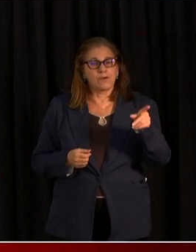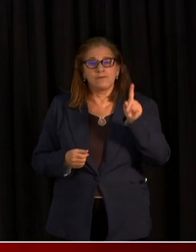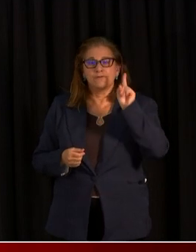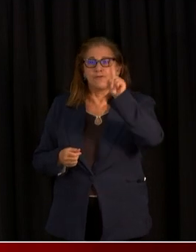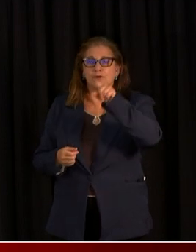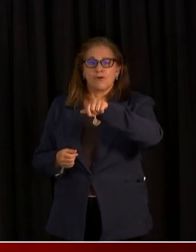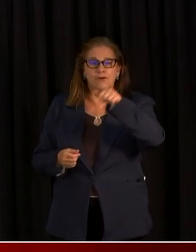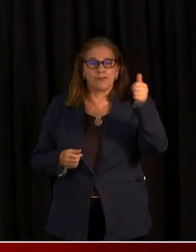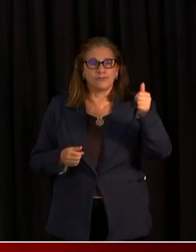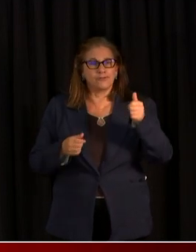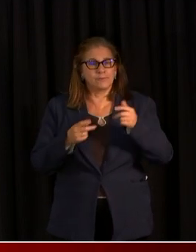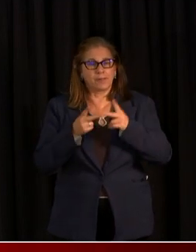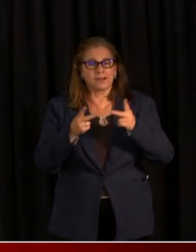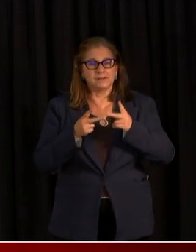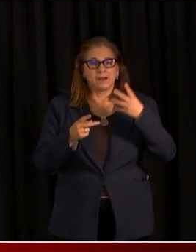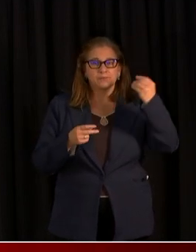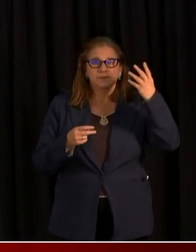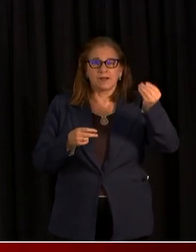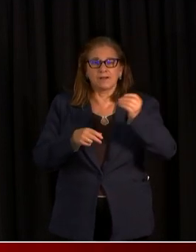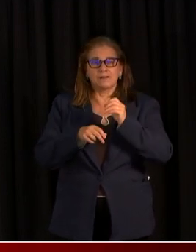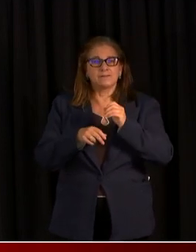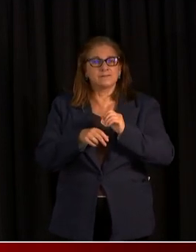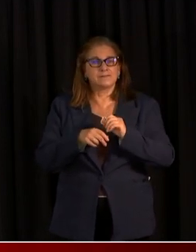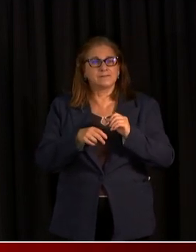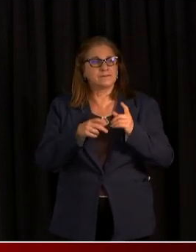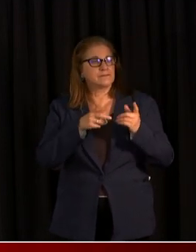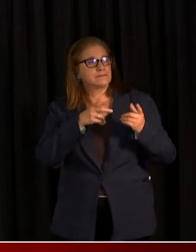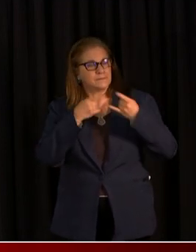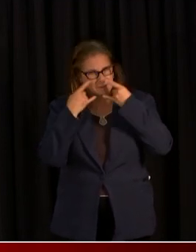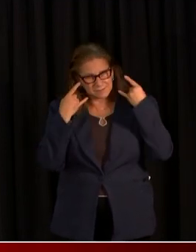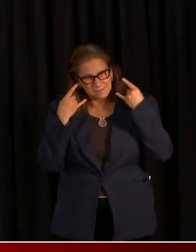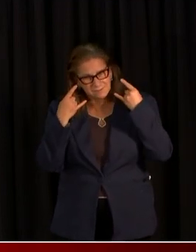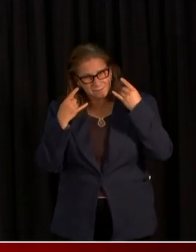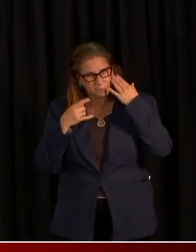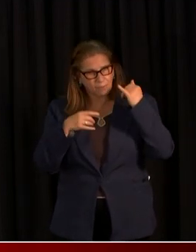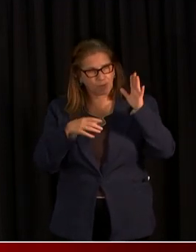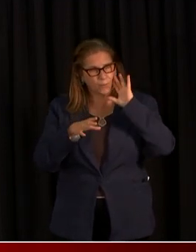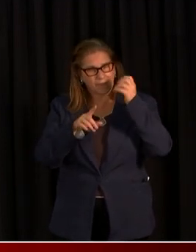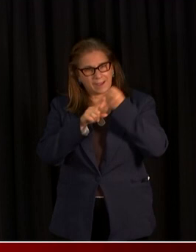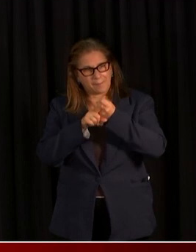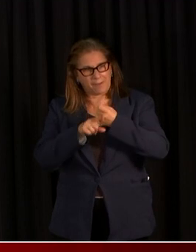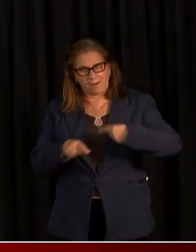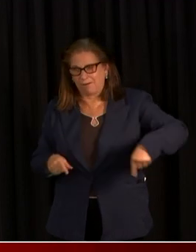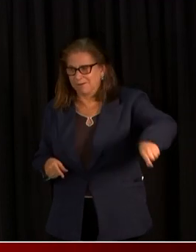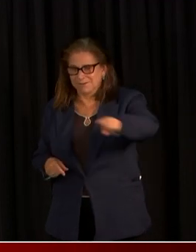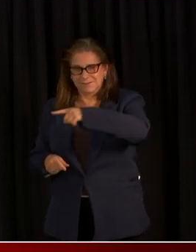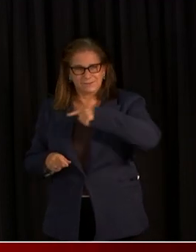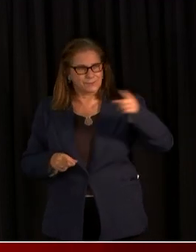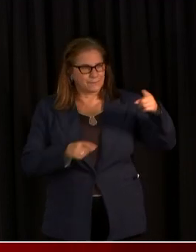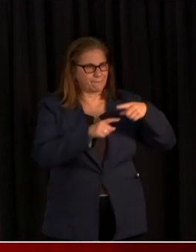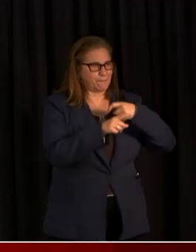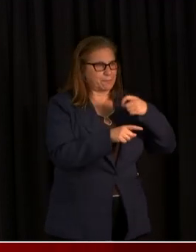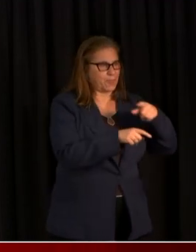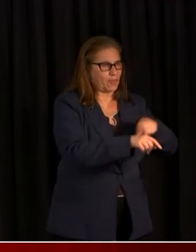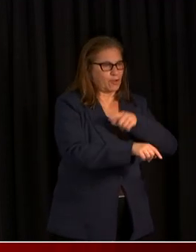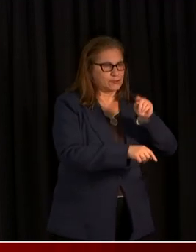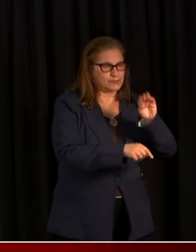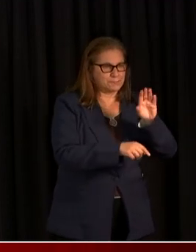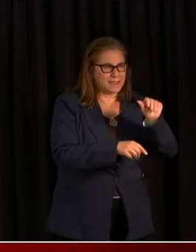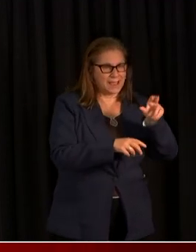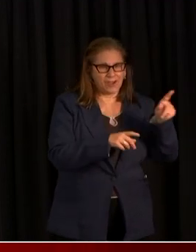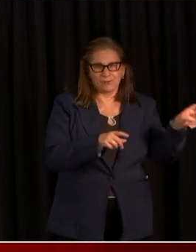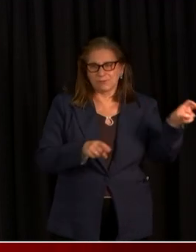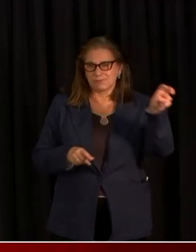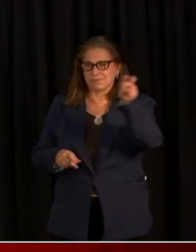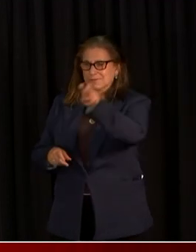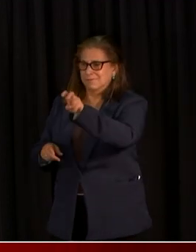do outside of our workplaces can create exposures and risk for the things that we do in our workplace